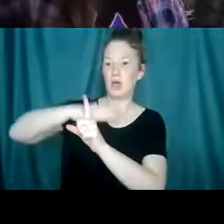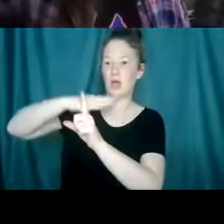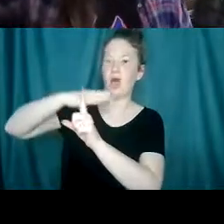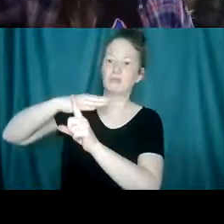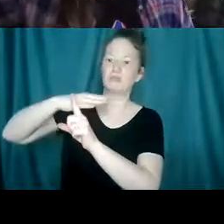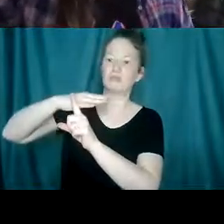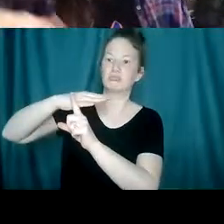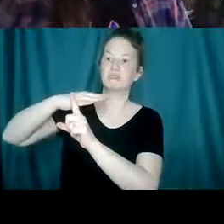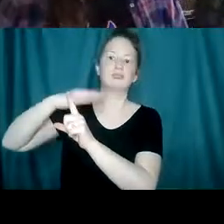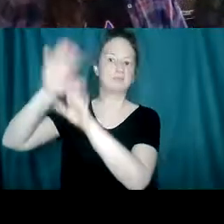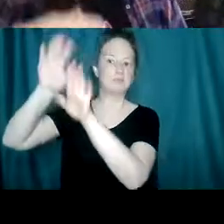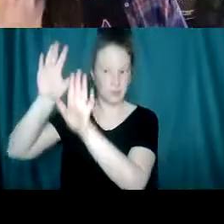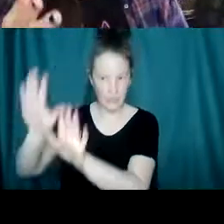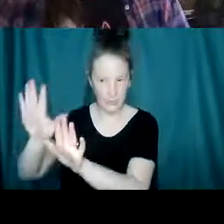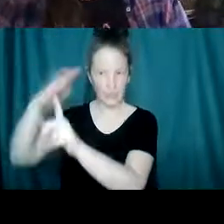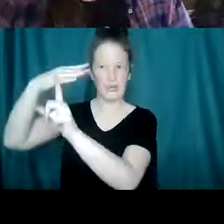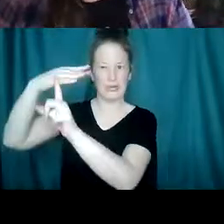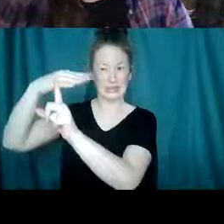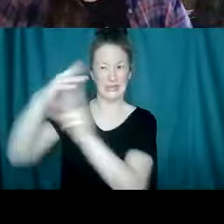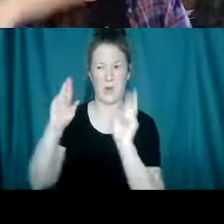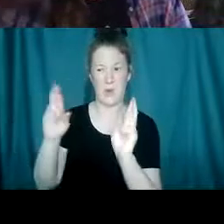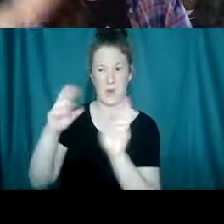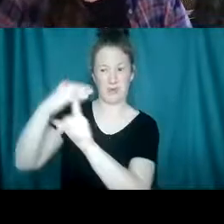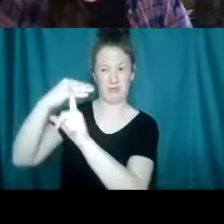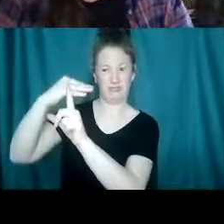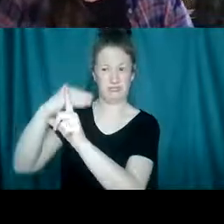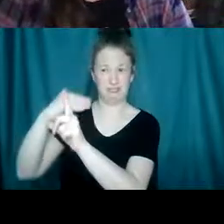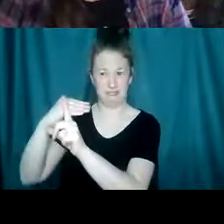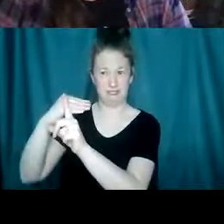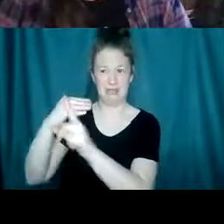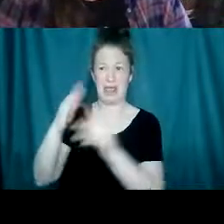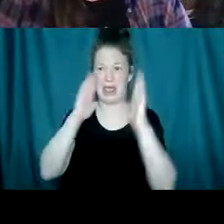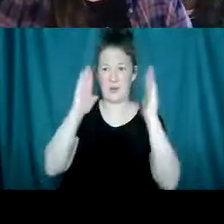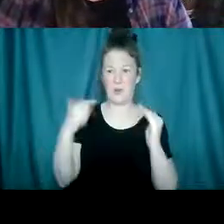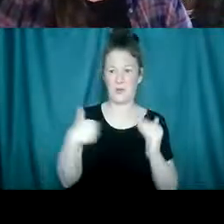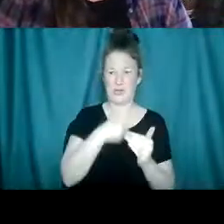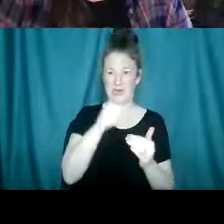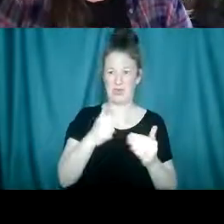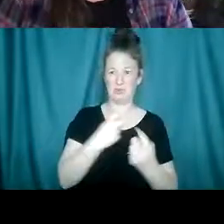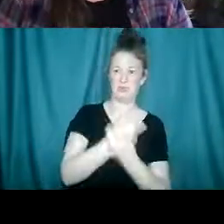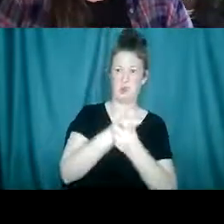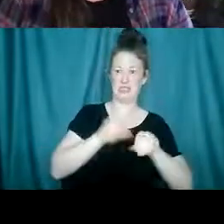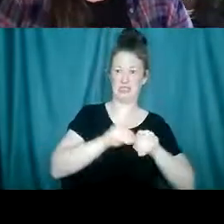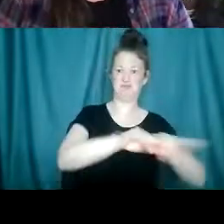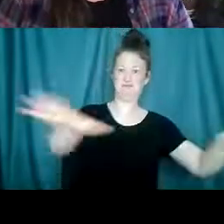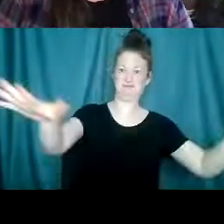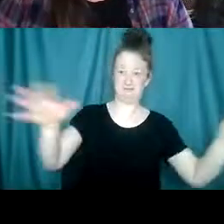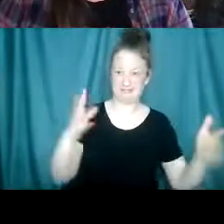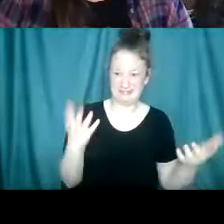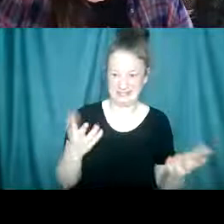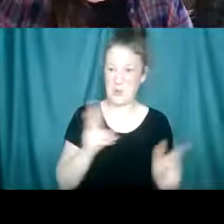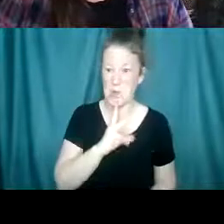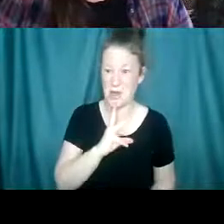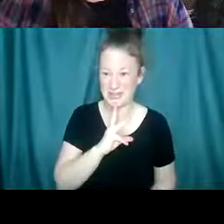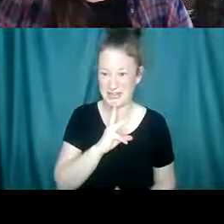let it kind of do its thing and hope that we don't accidentally poison the earth above it in the meantime. Yeah, so that will be a